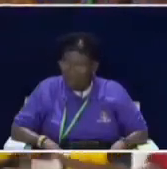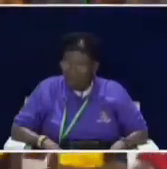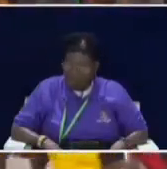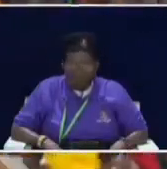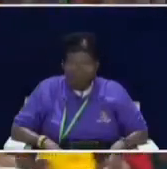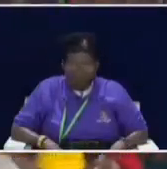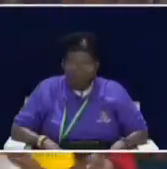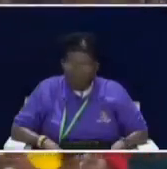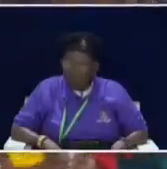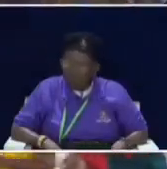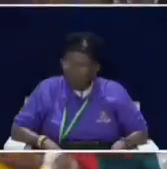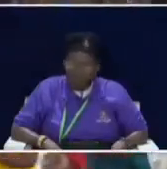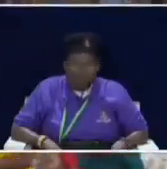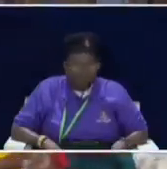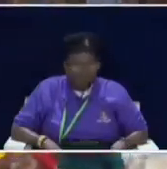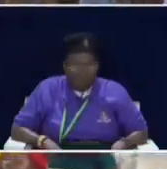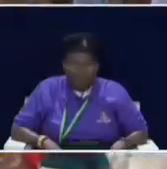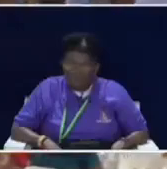Hallelujah, my